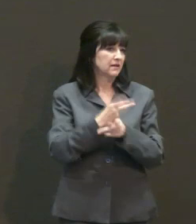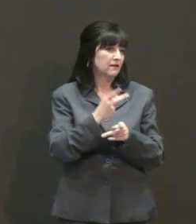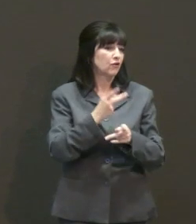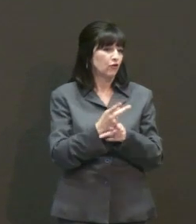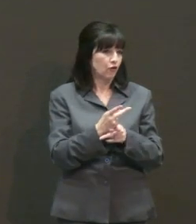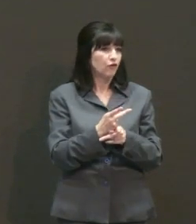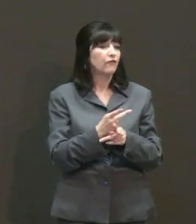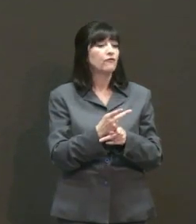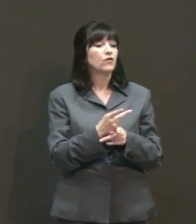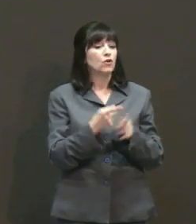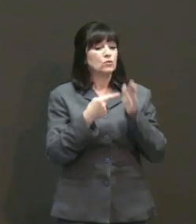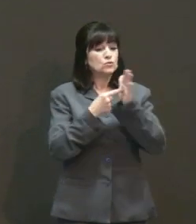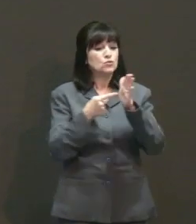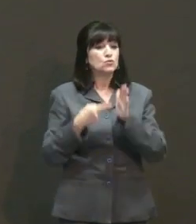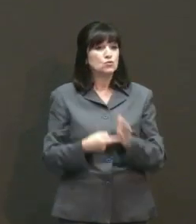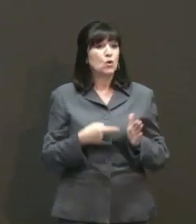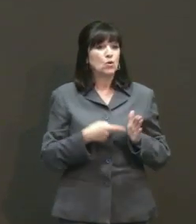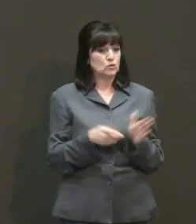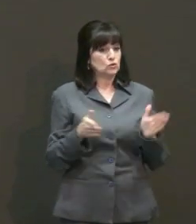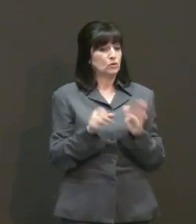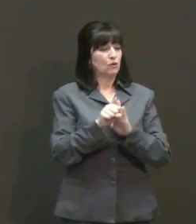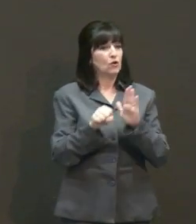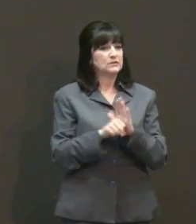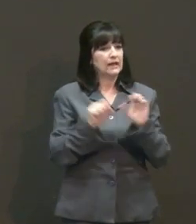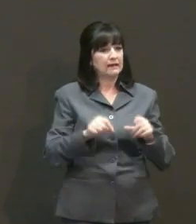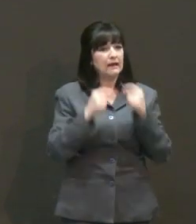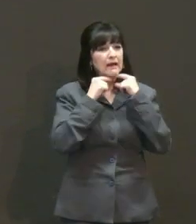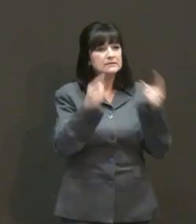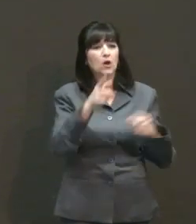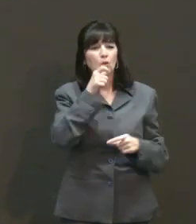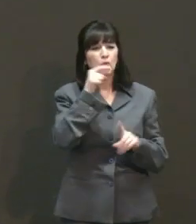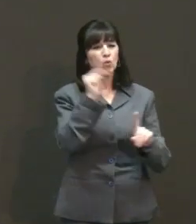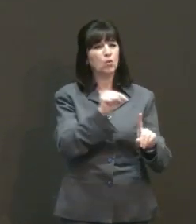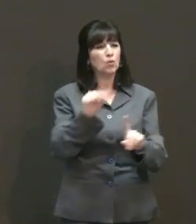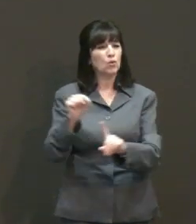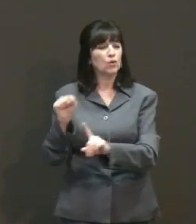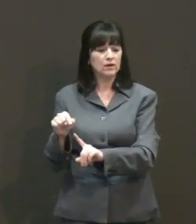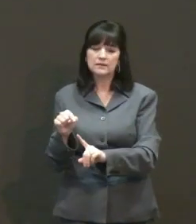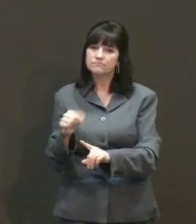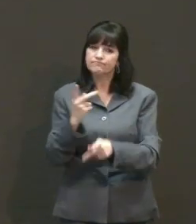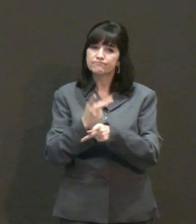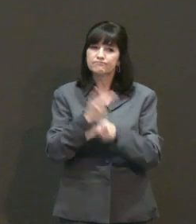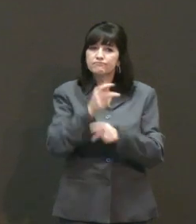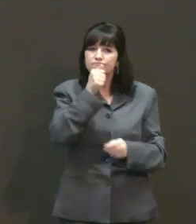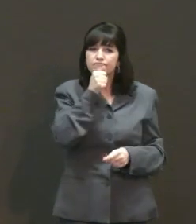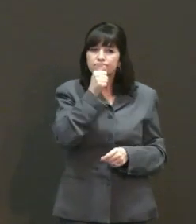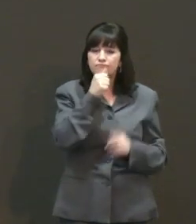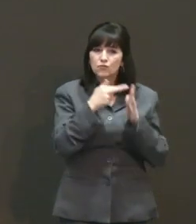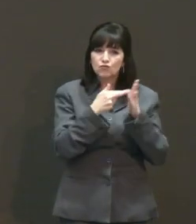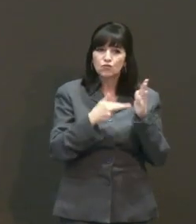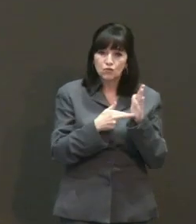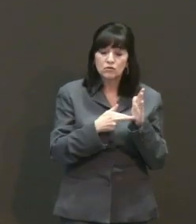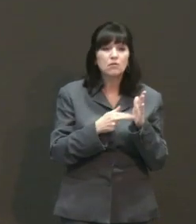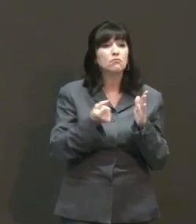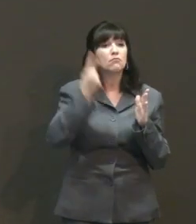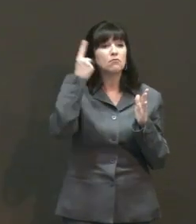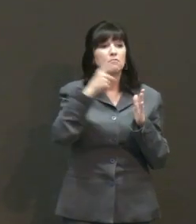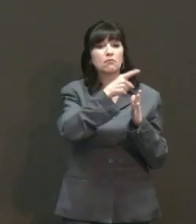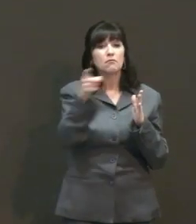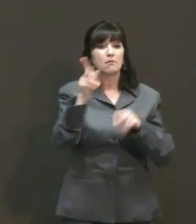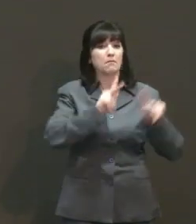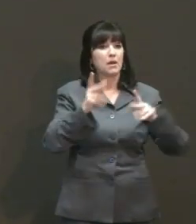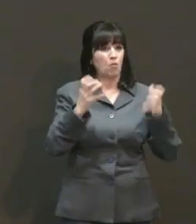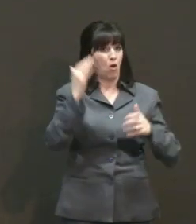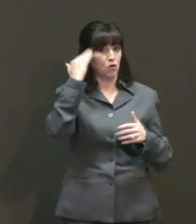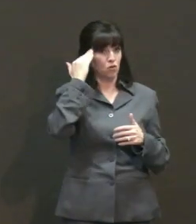much transparency and as much information for the public geographically, because people want to know, is it close to where I